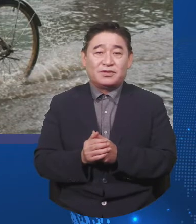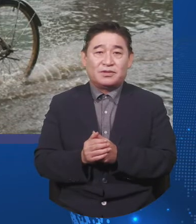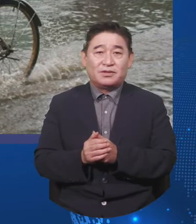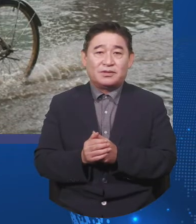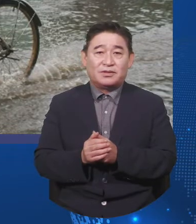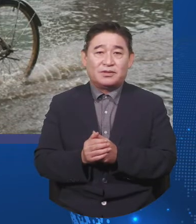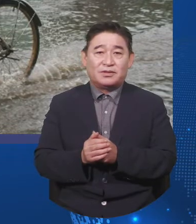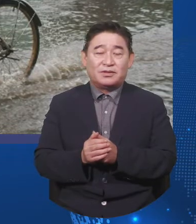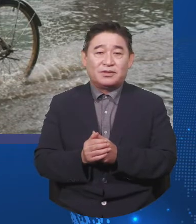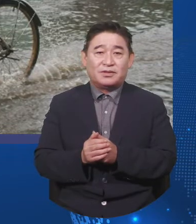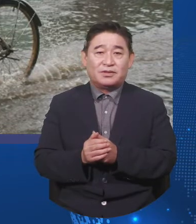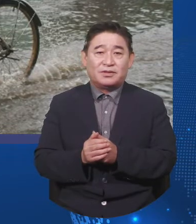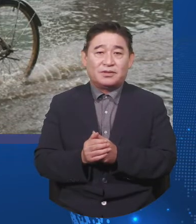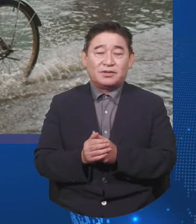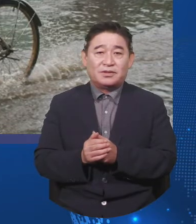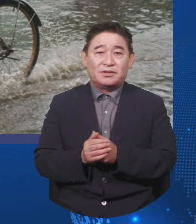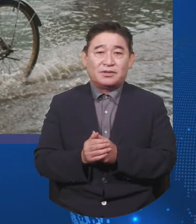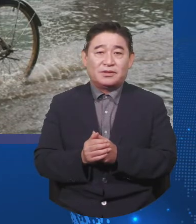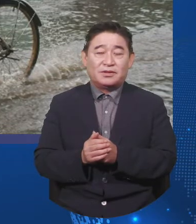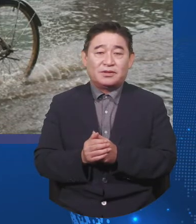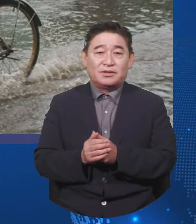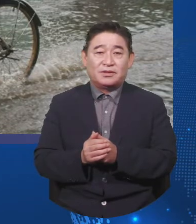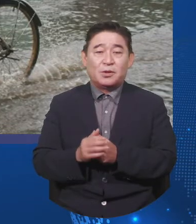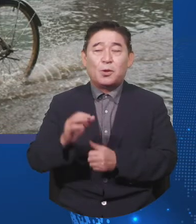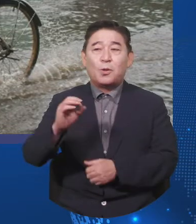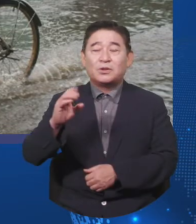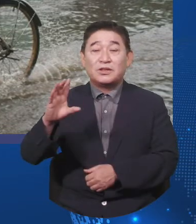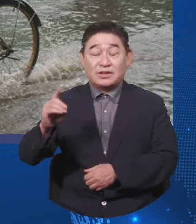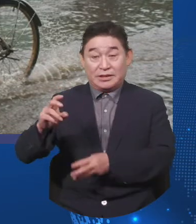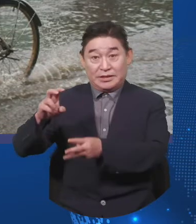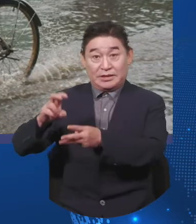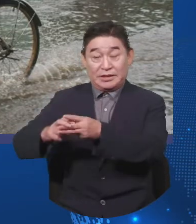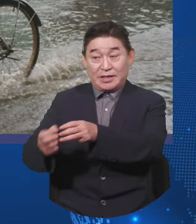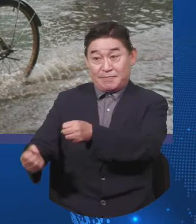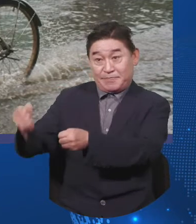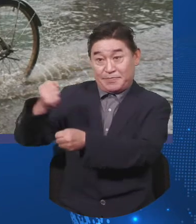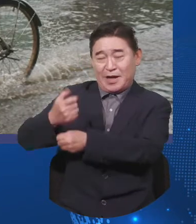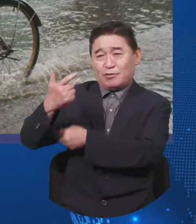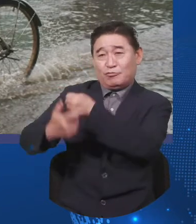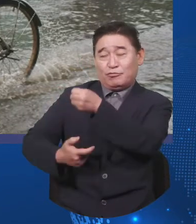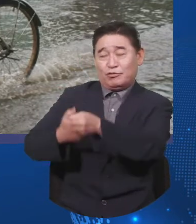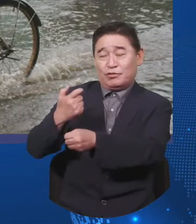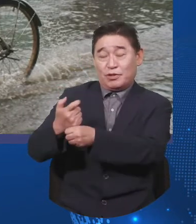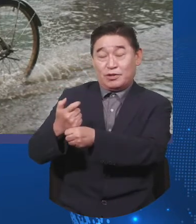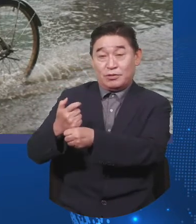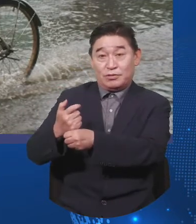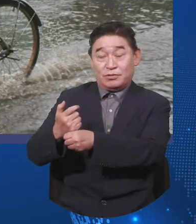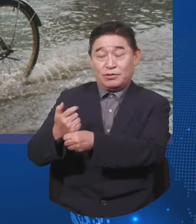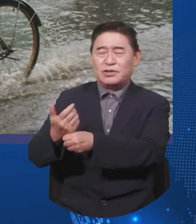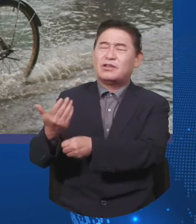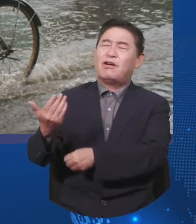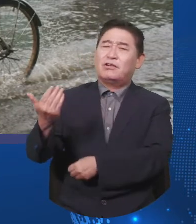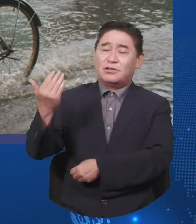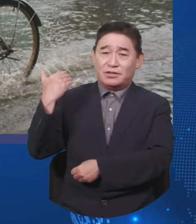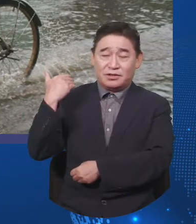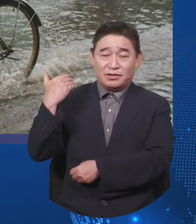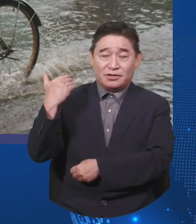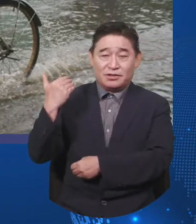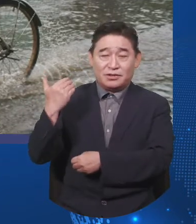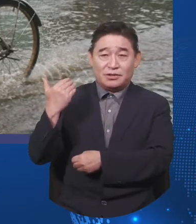60th anniversary this year, and the challenges are even greater now than they were 60 years